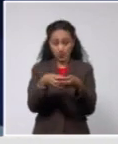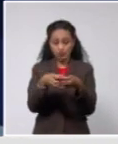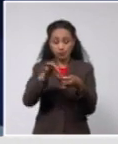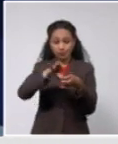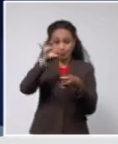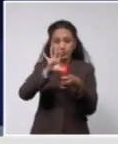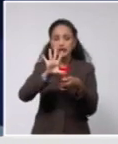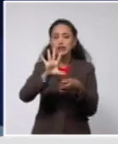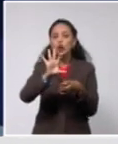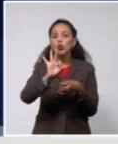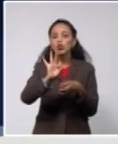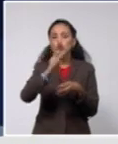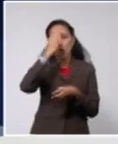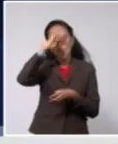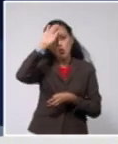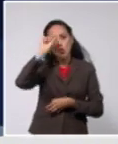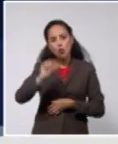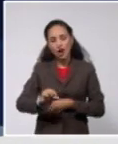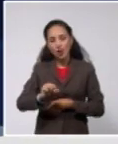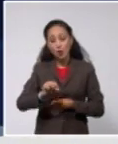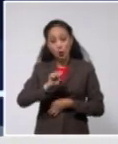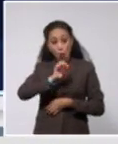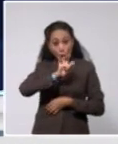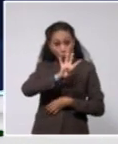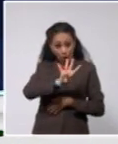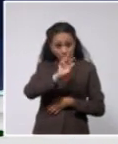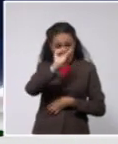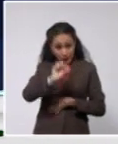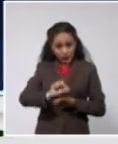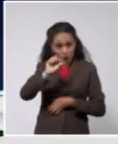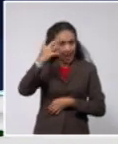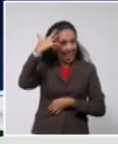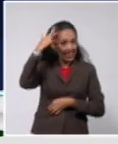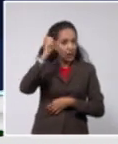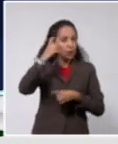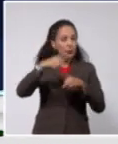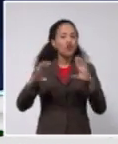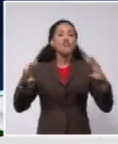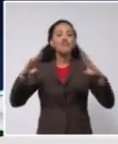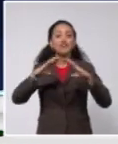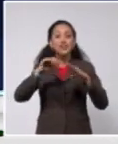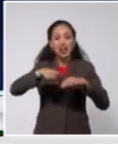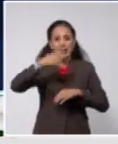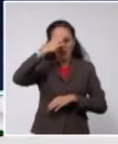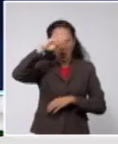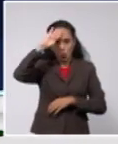85.5% of the 62 positive cases yesterday are confirmed case